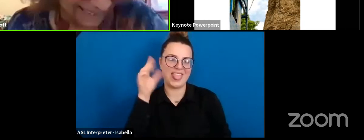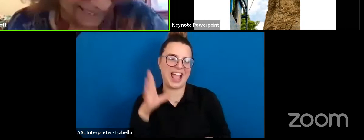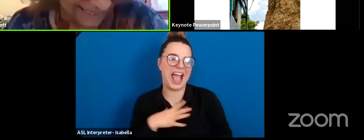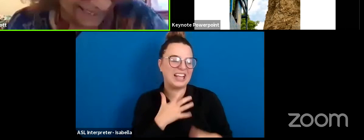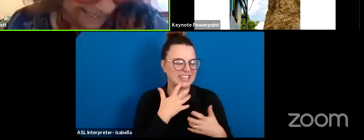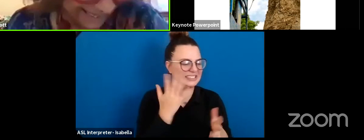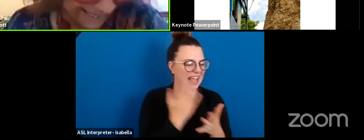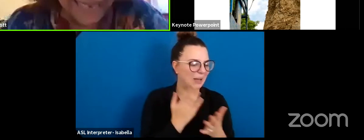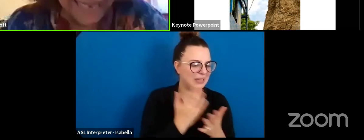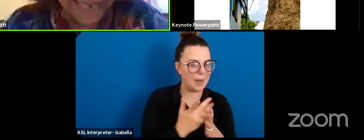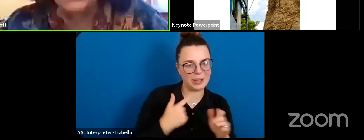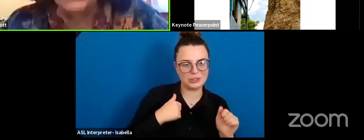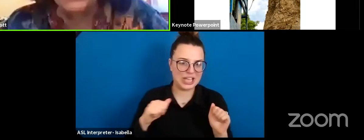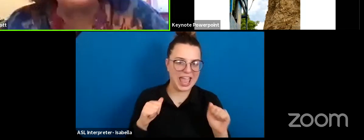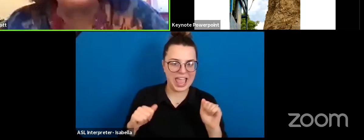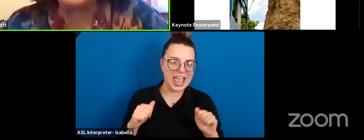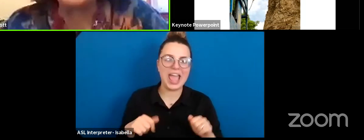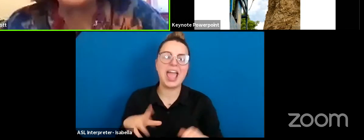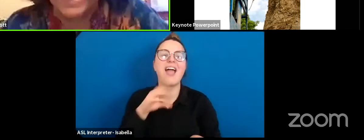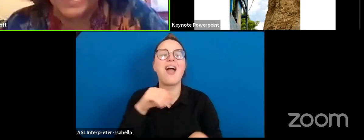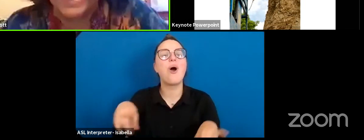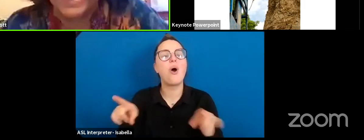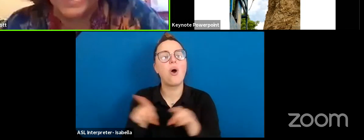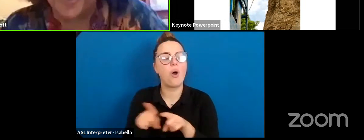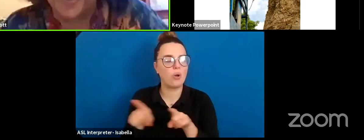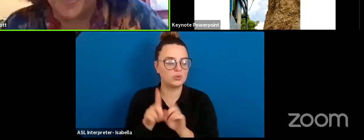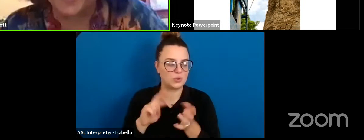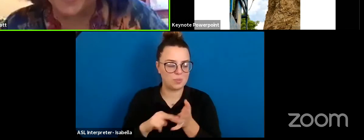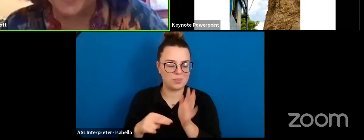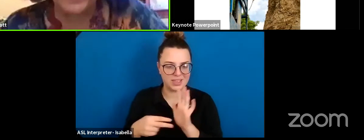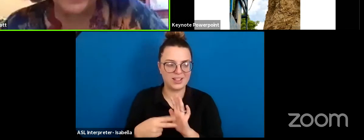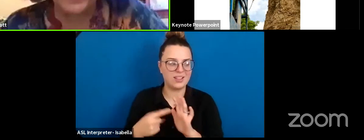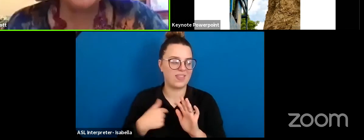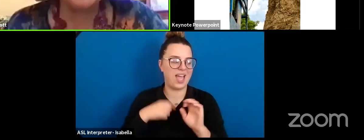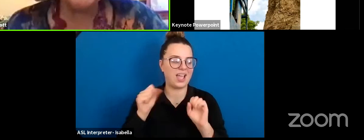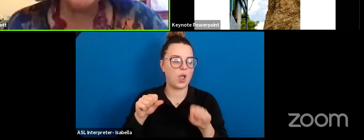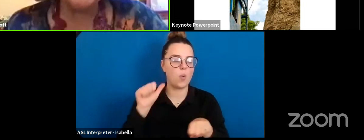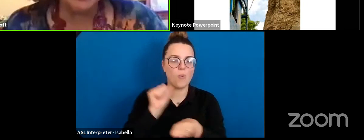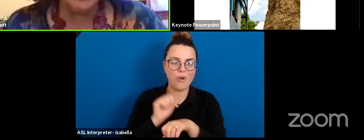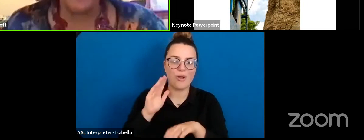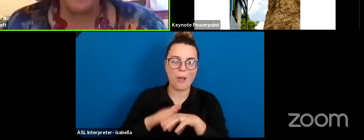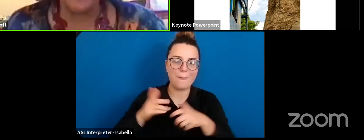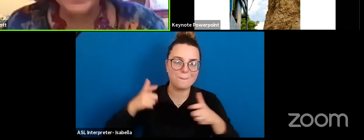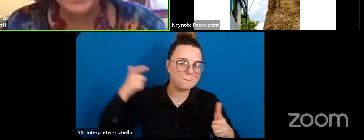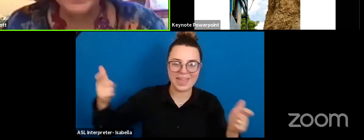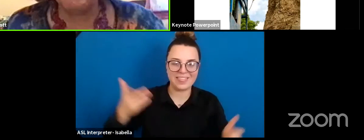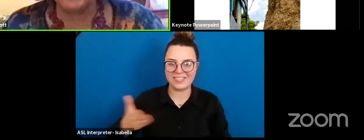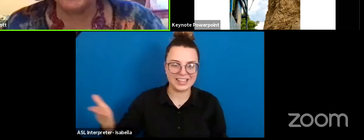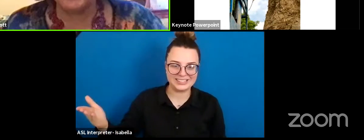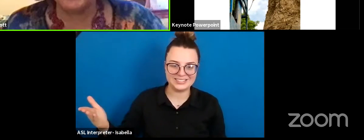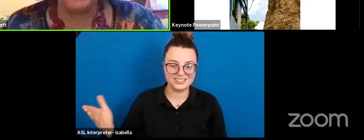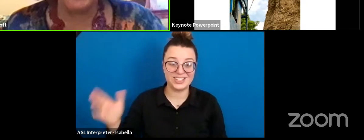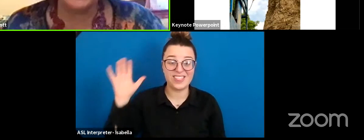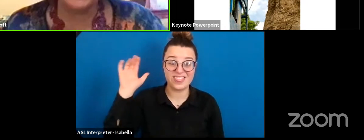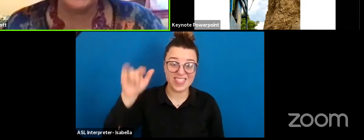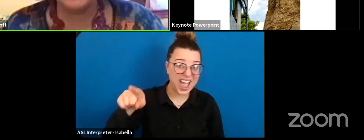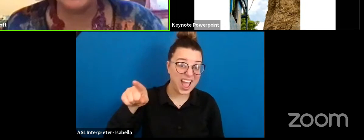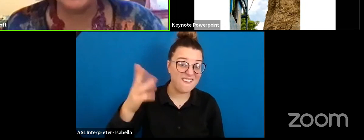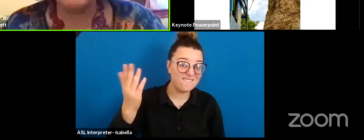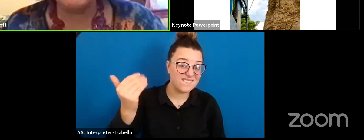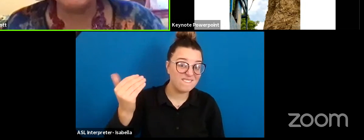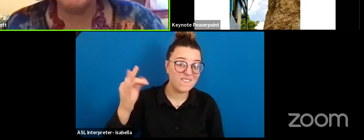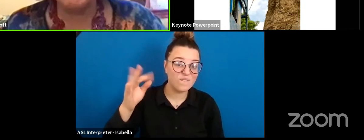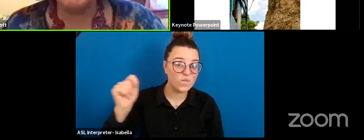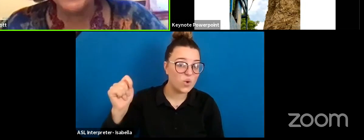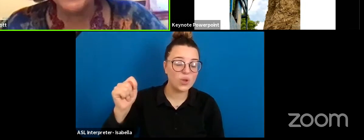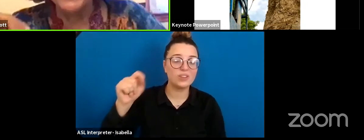stop. And it also means that I get to work on bigger things. So that is a 15-foot Harriet Tubman.